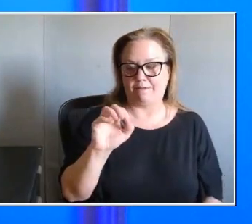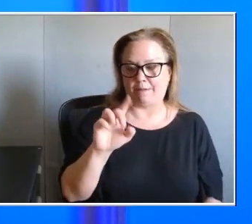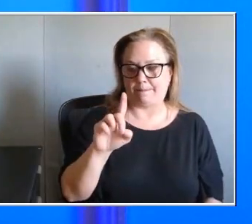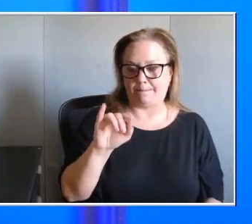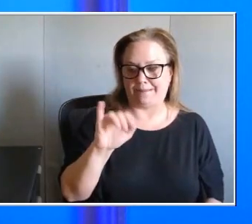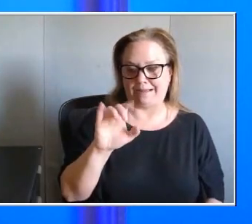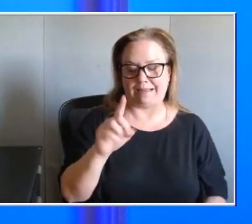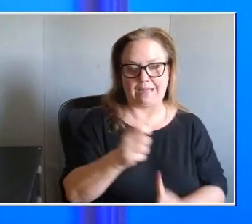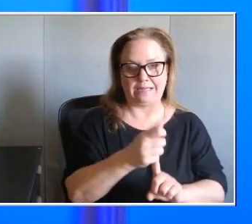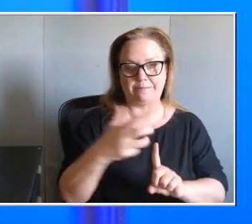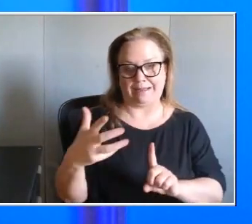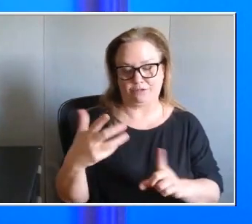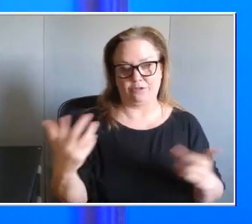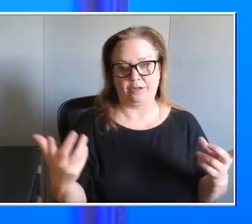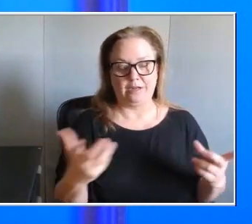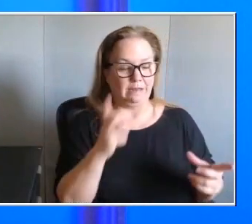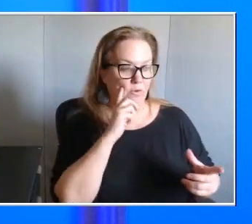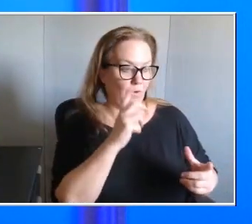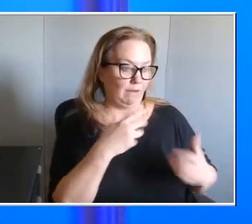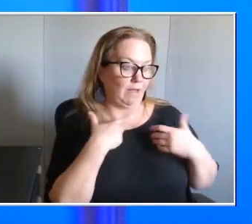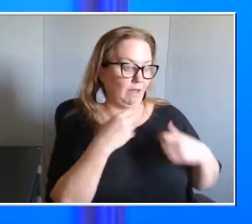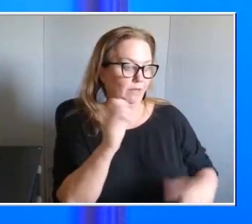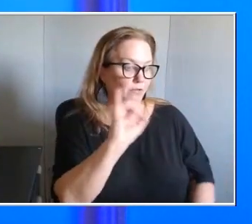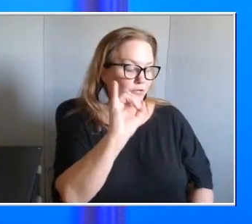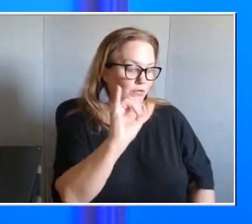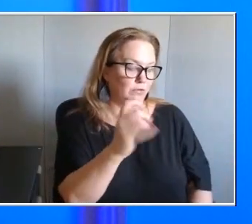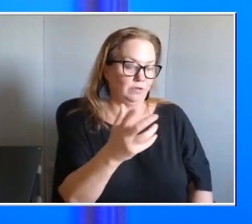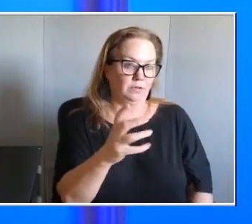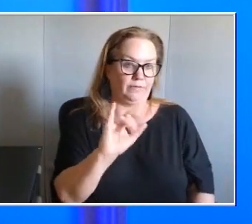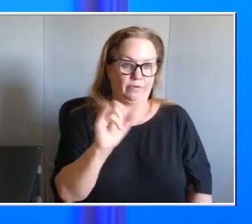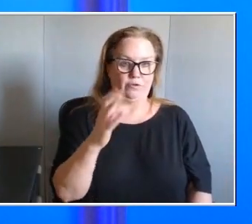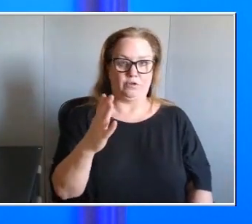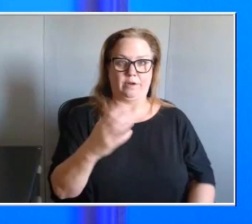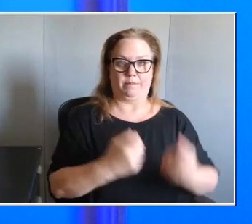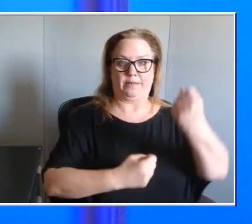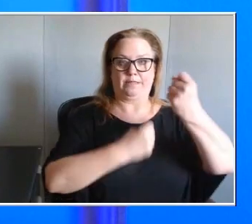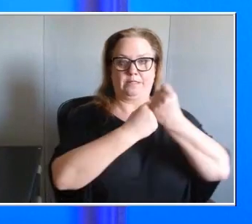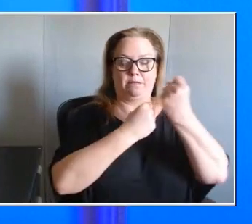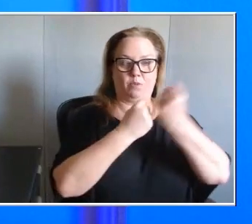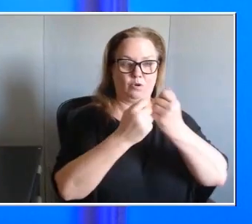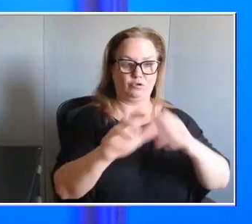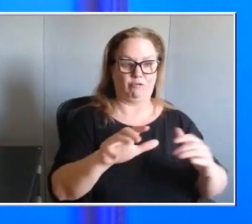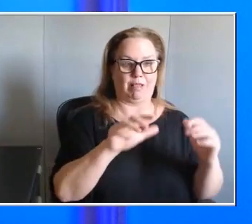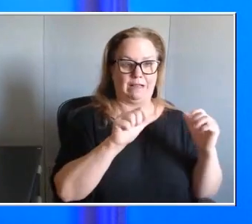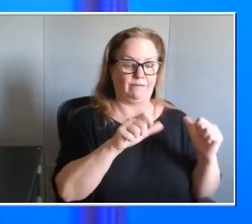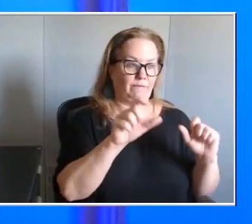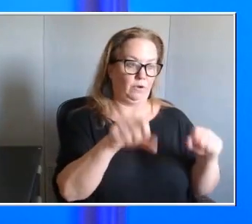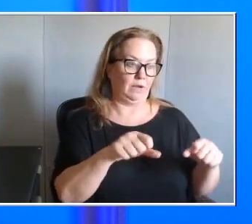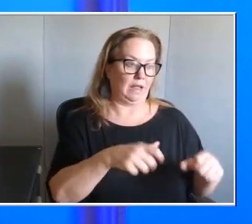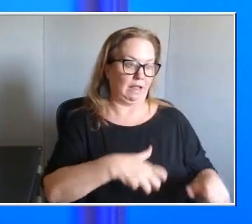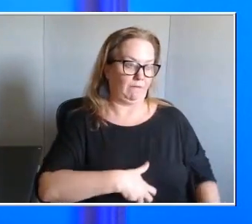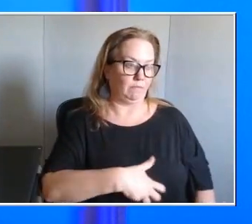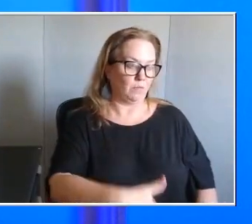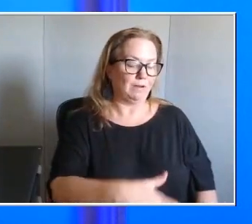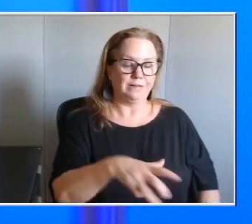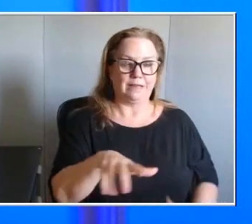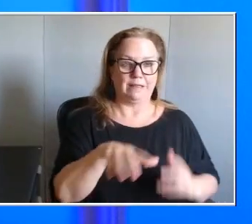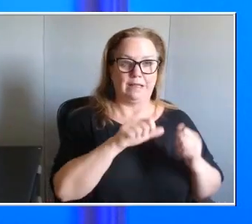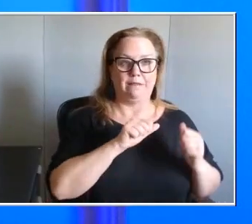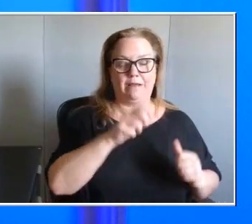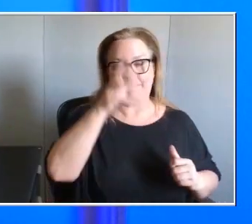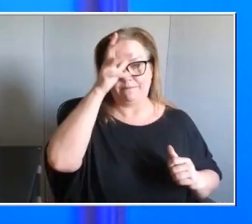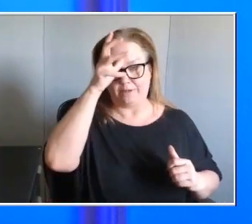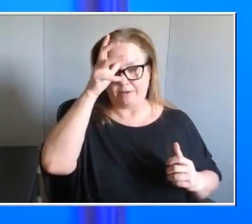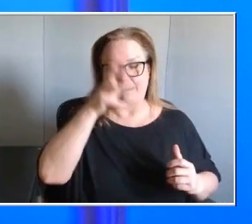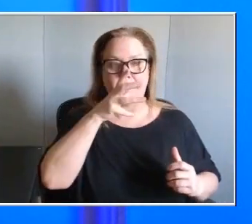not you have health insurance in our state, whether or not you have a job that supports leave. So whether you can have maternal leave and paternal leave, whether or